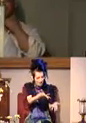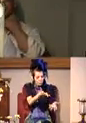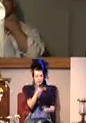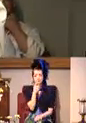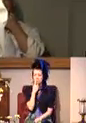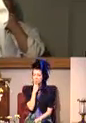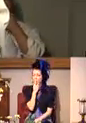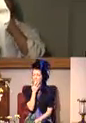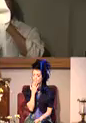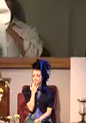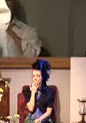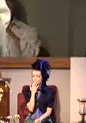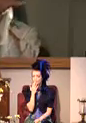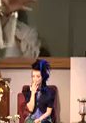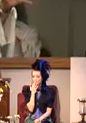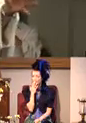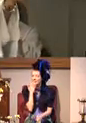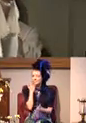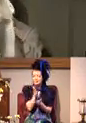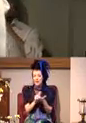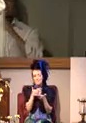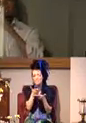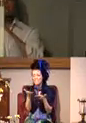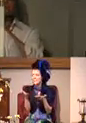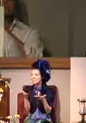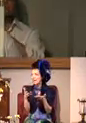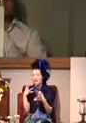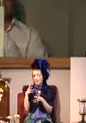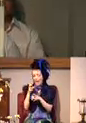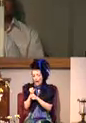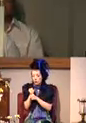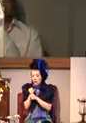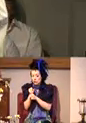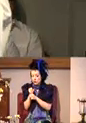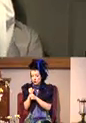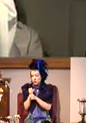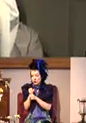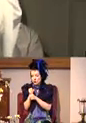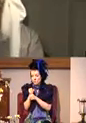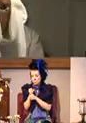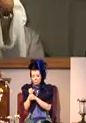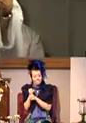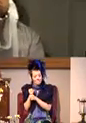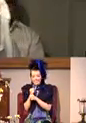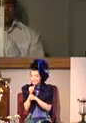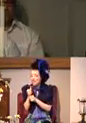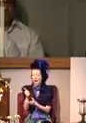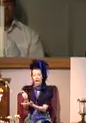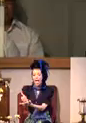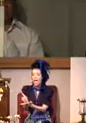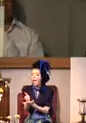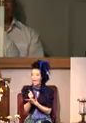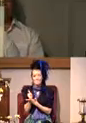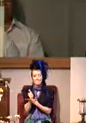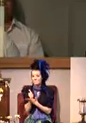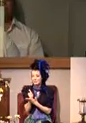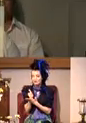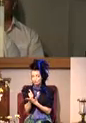leave behind? What are some of the things that I've held on to that have not served me very well?